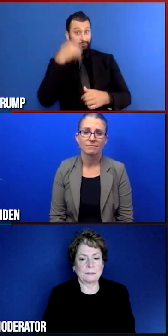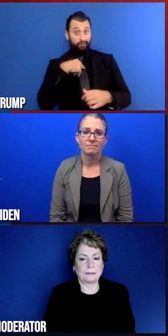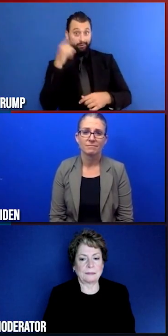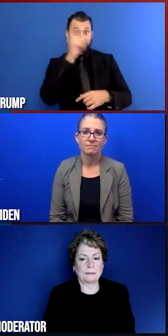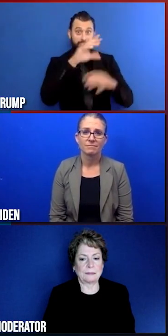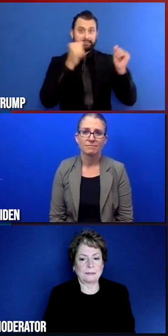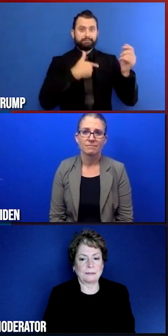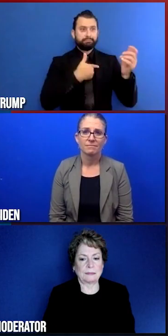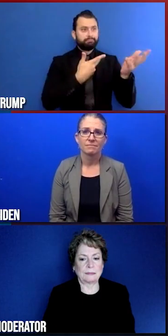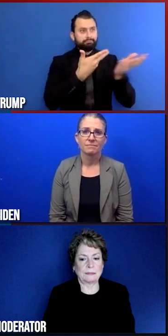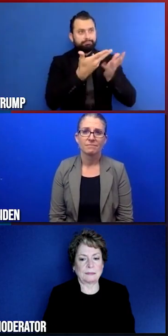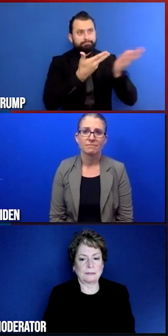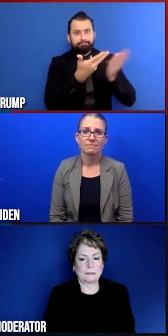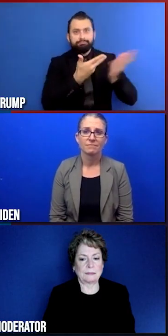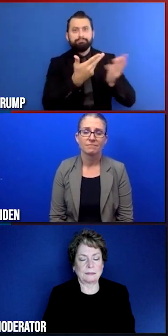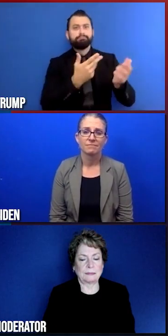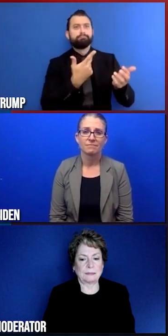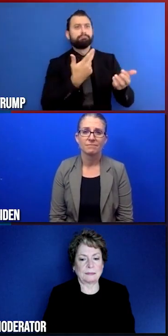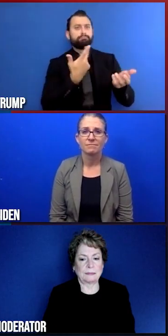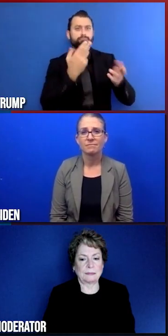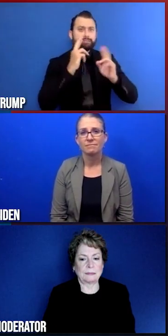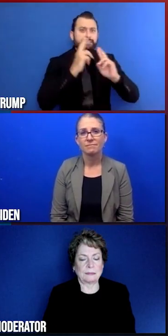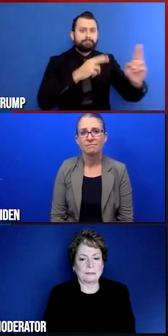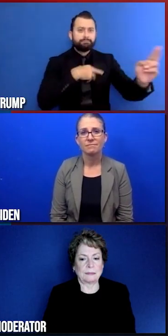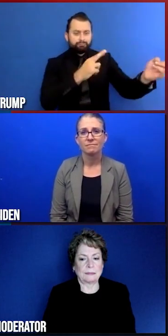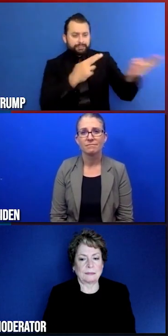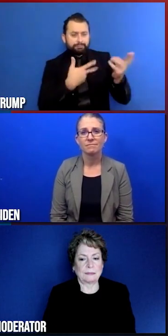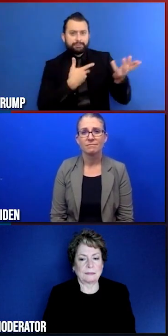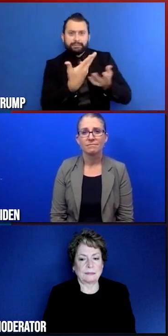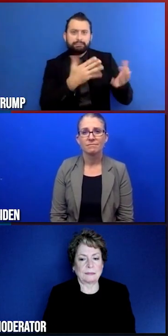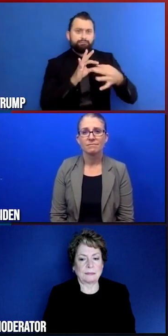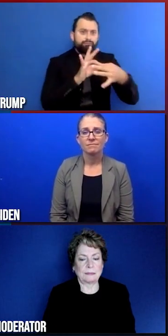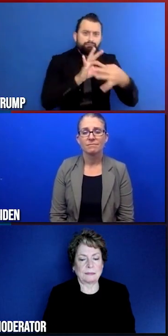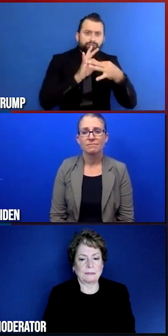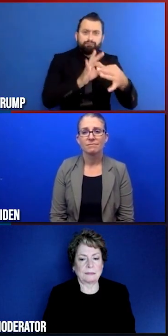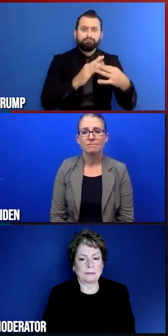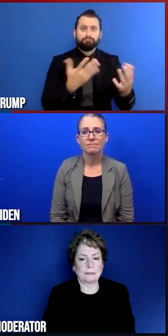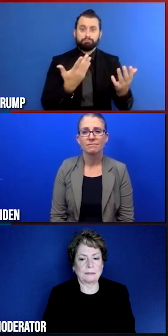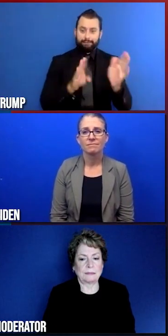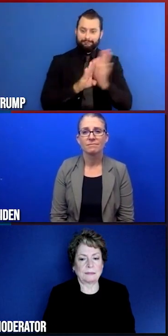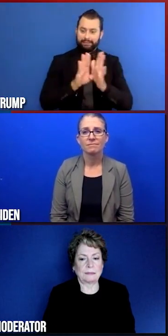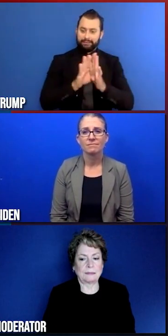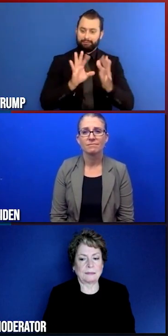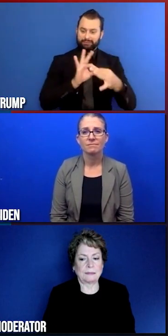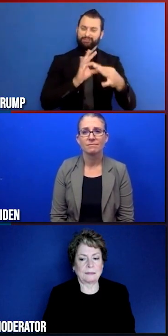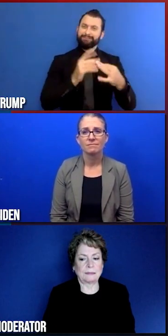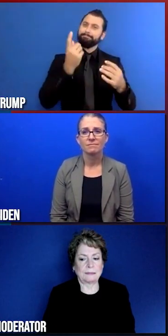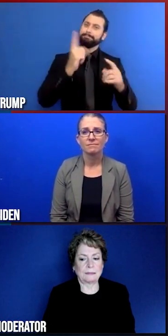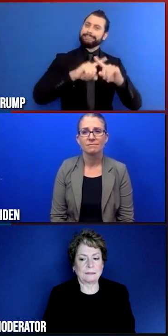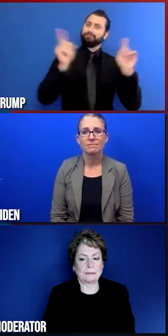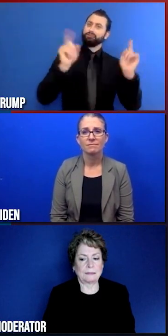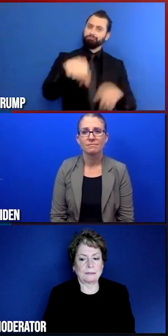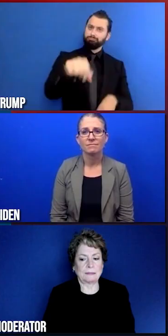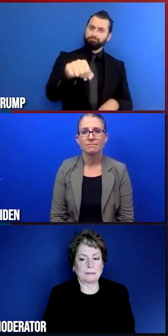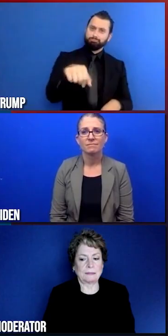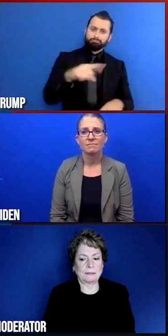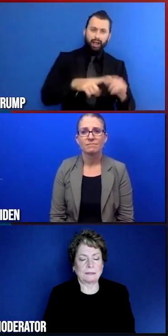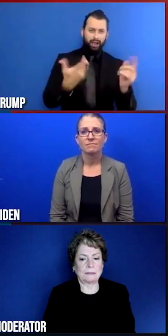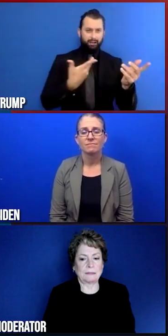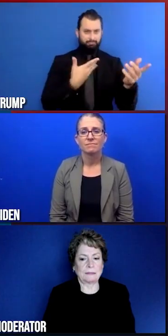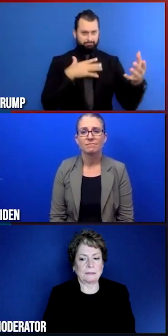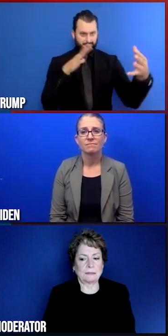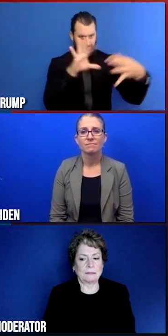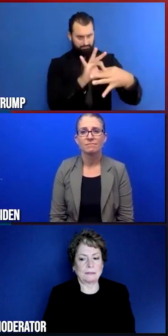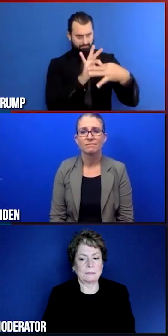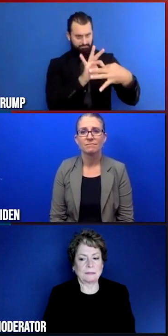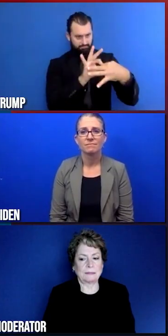have a different kind of a relationship. We have a very good relationship, and there's no war. And, you know, about 2 months ago, he